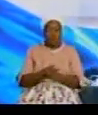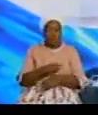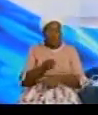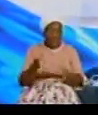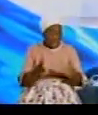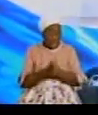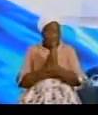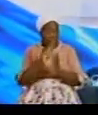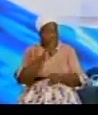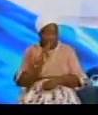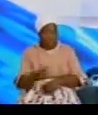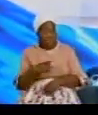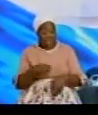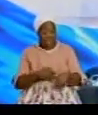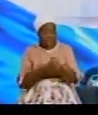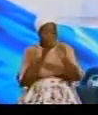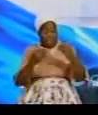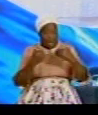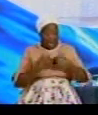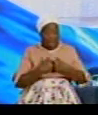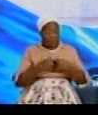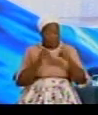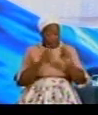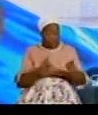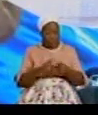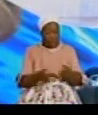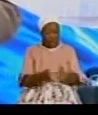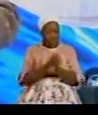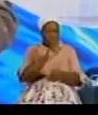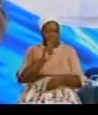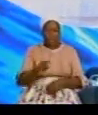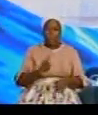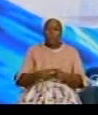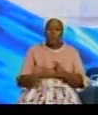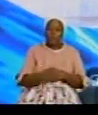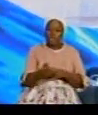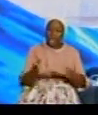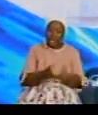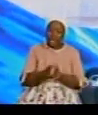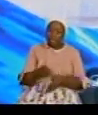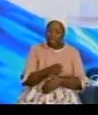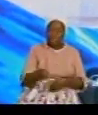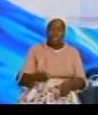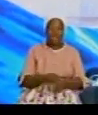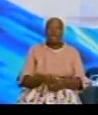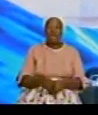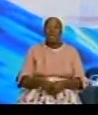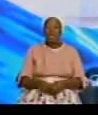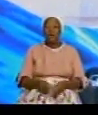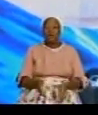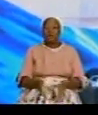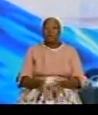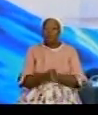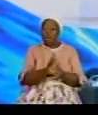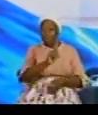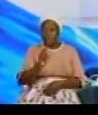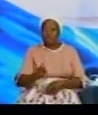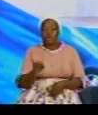chance to ask questions, but they ask their questions out of a sincere